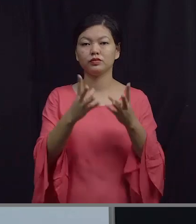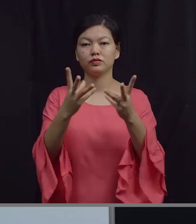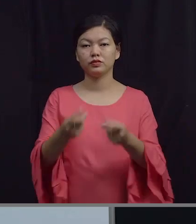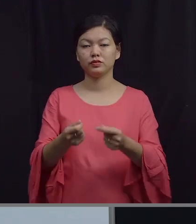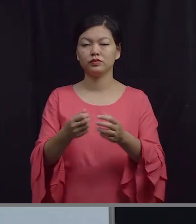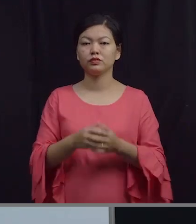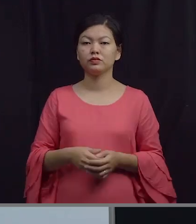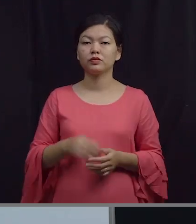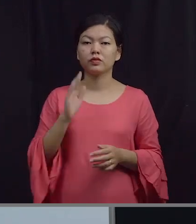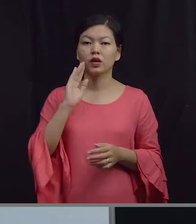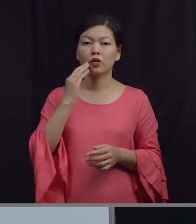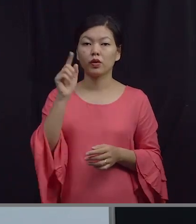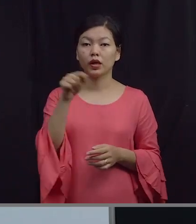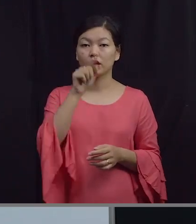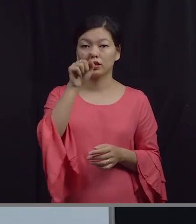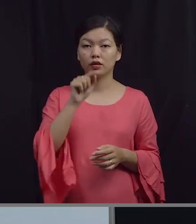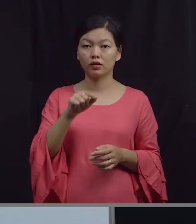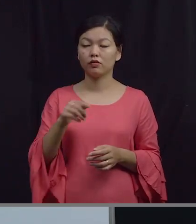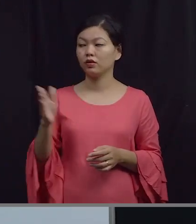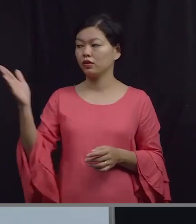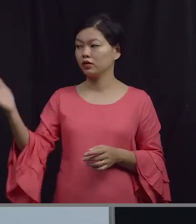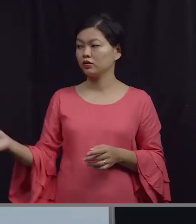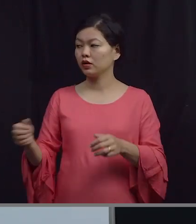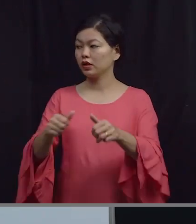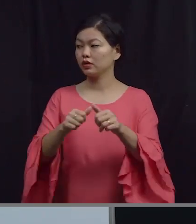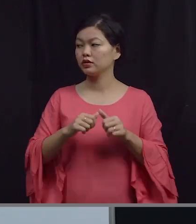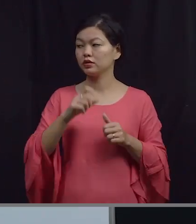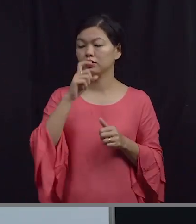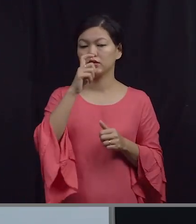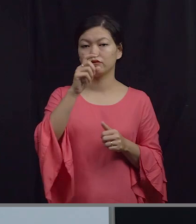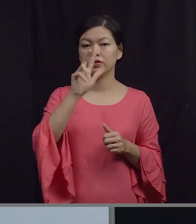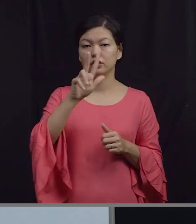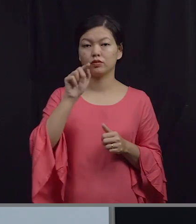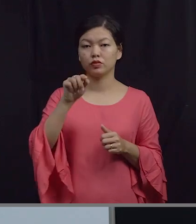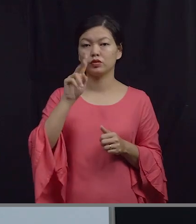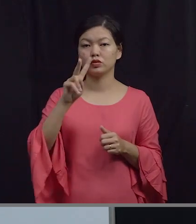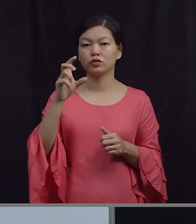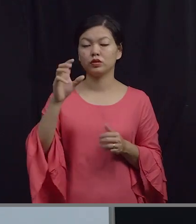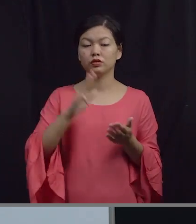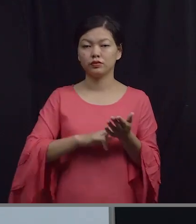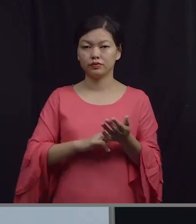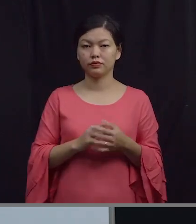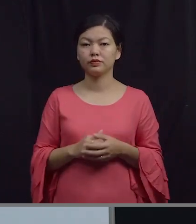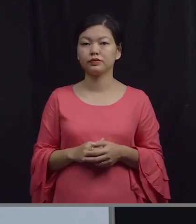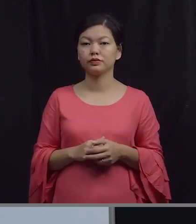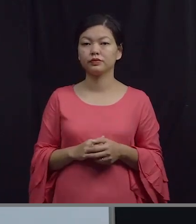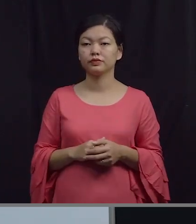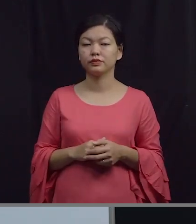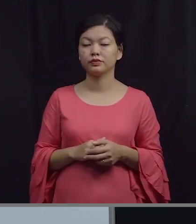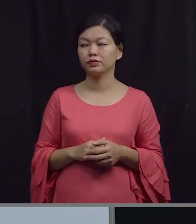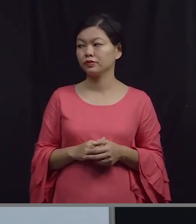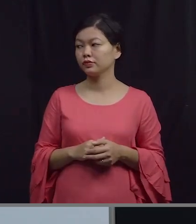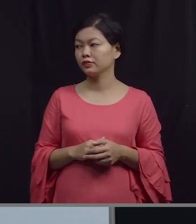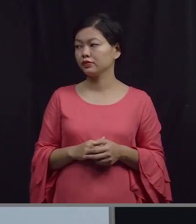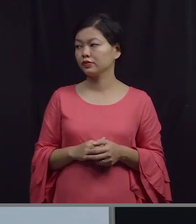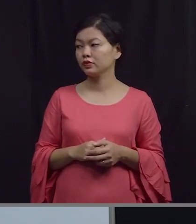you just divide 1.5 divided by 1.3 and you just subtract minus 1 and then you do the calculation, you just multiply it. Okay, now you'll